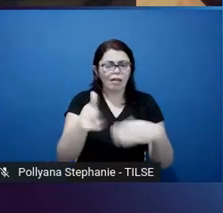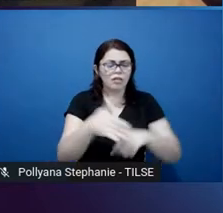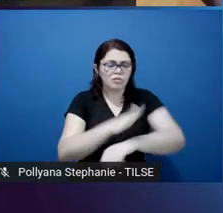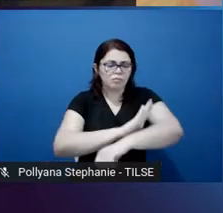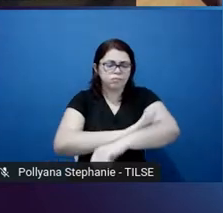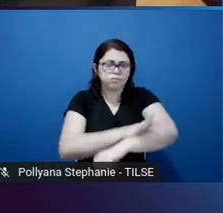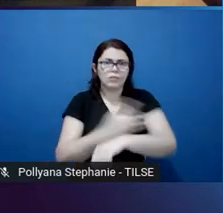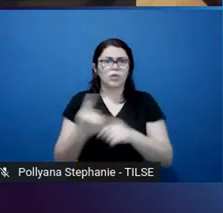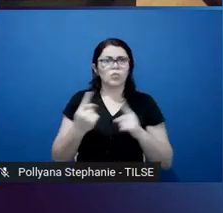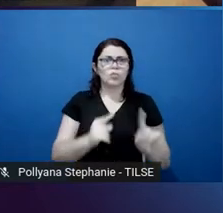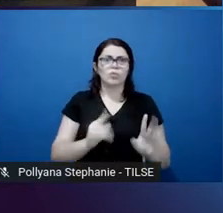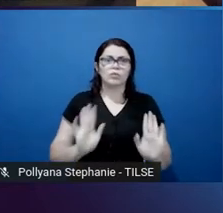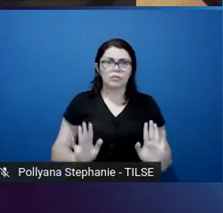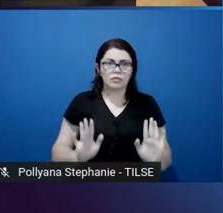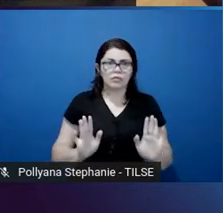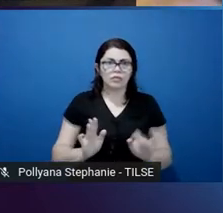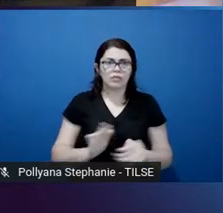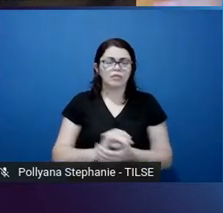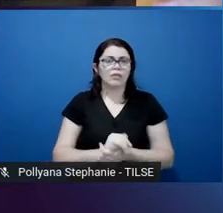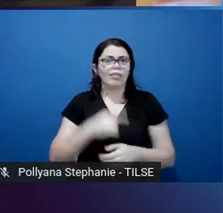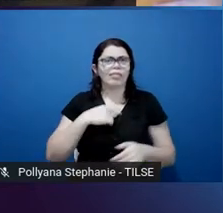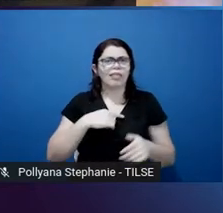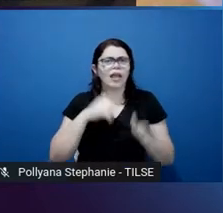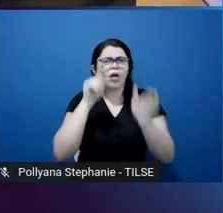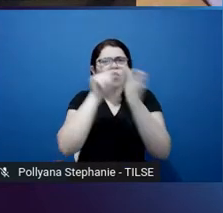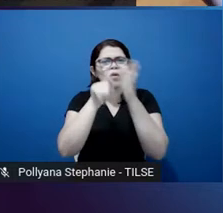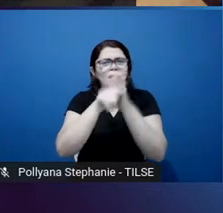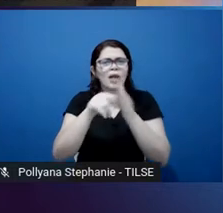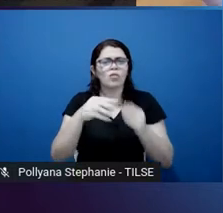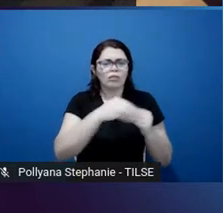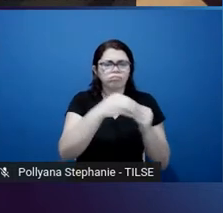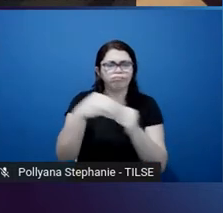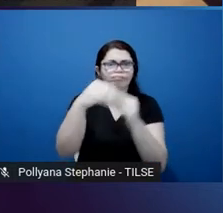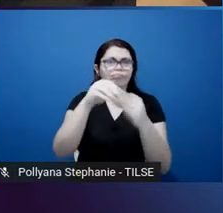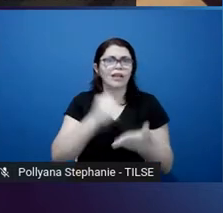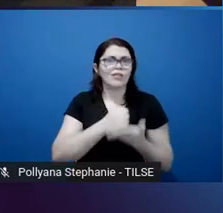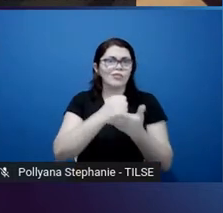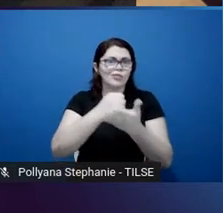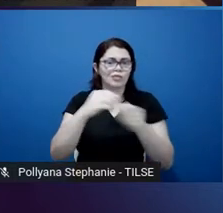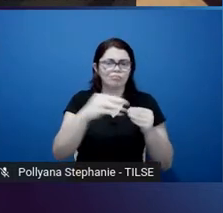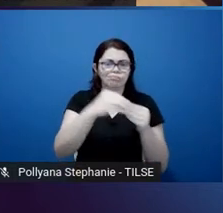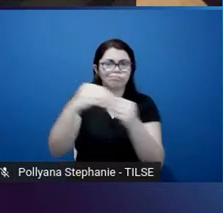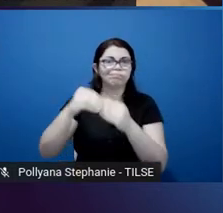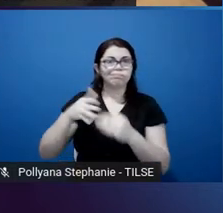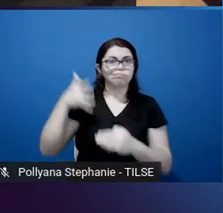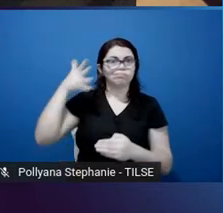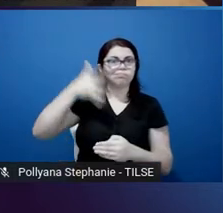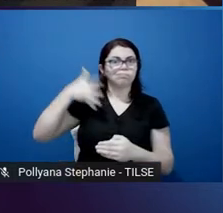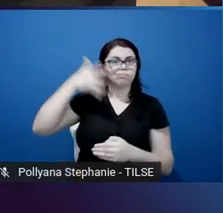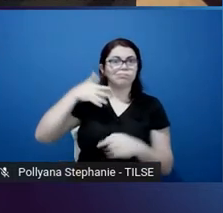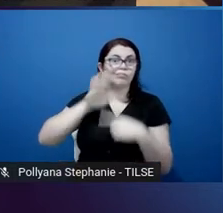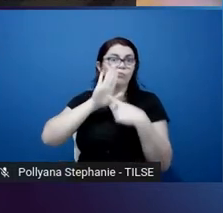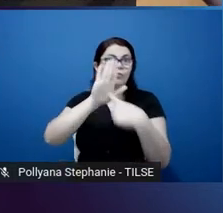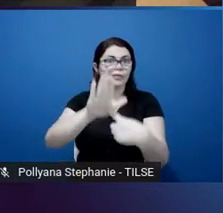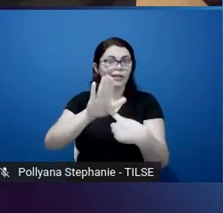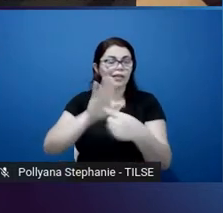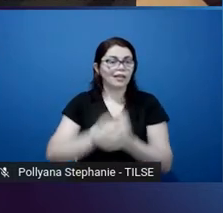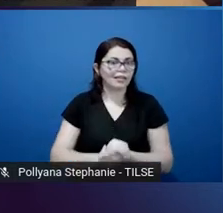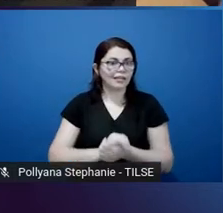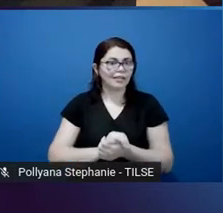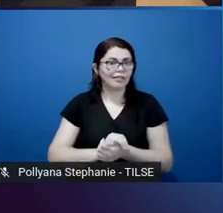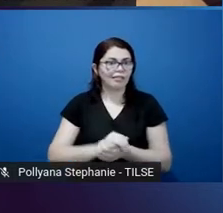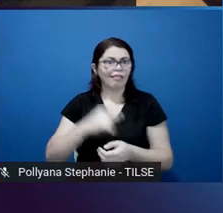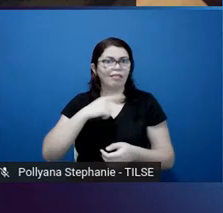So I have some guiding questions to guide this presentation, and those include: what